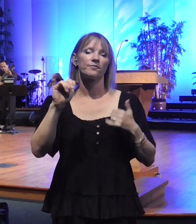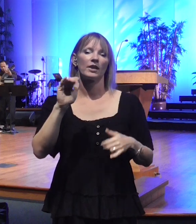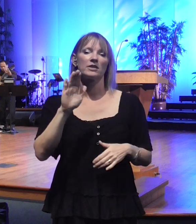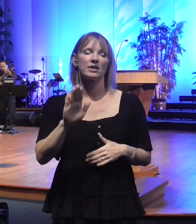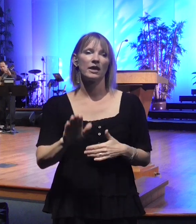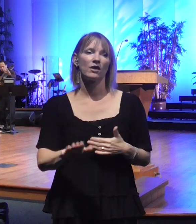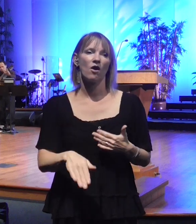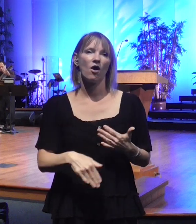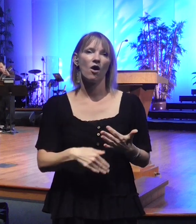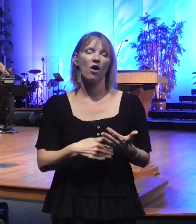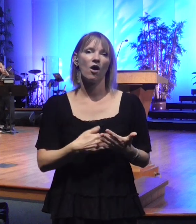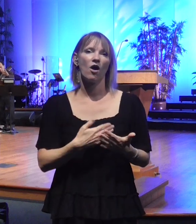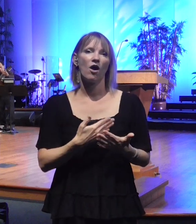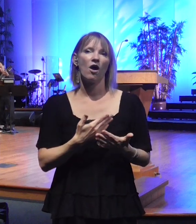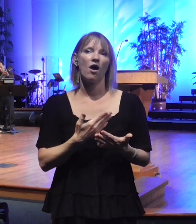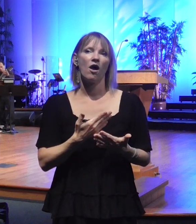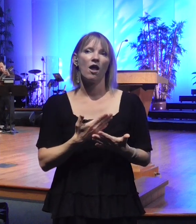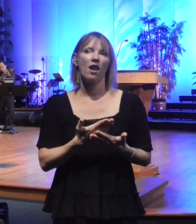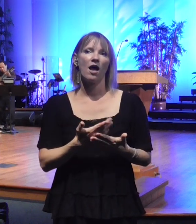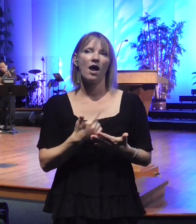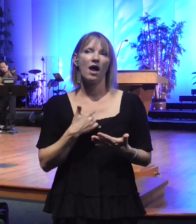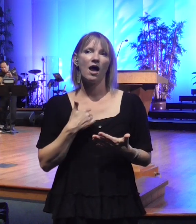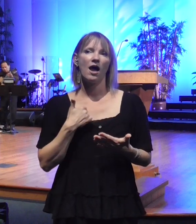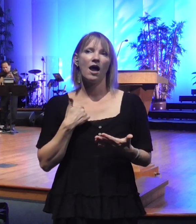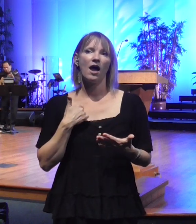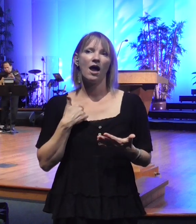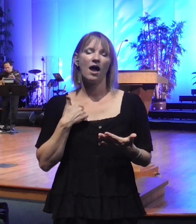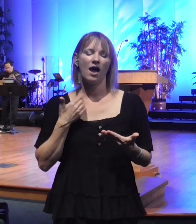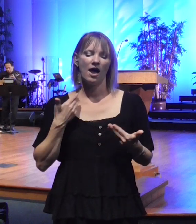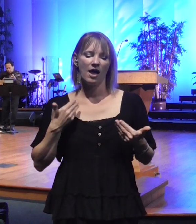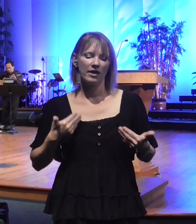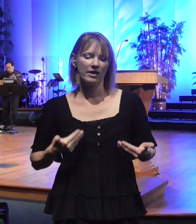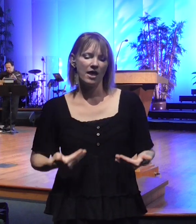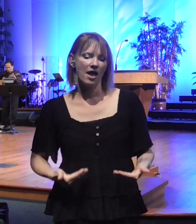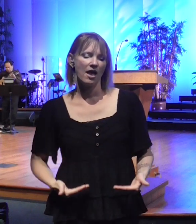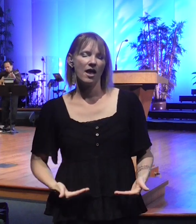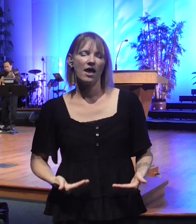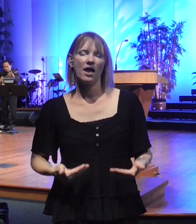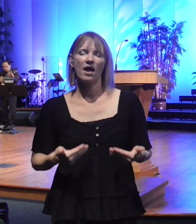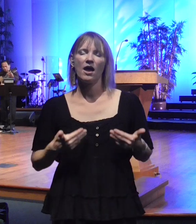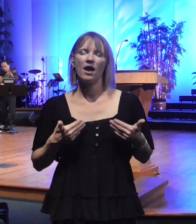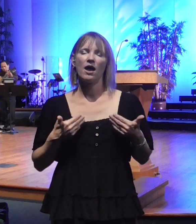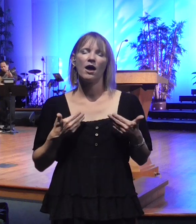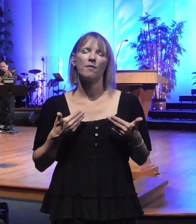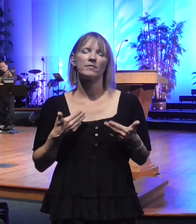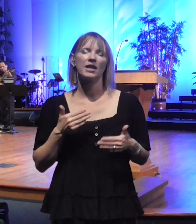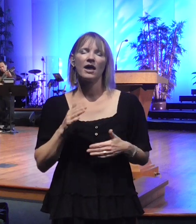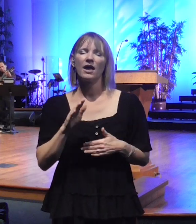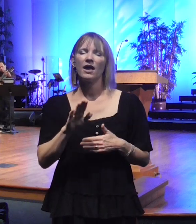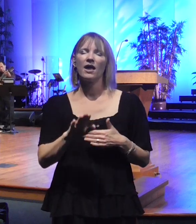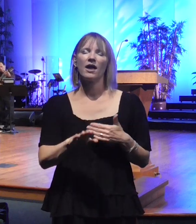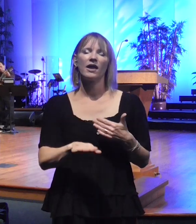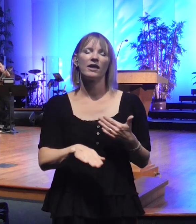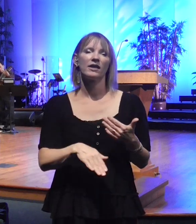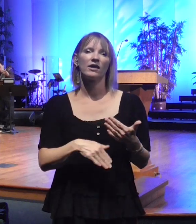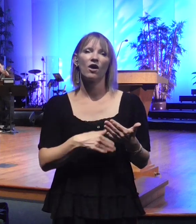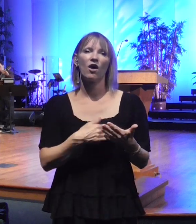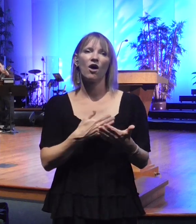Take all I am.